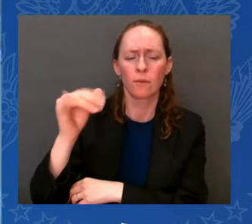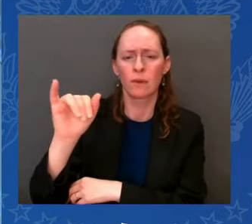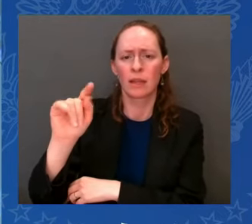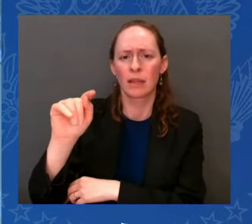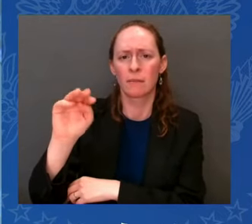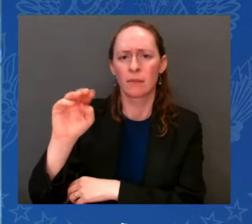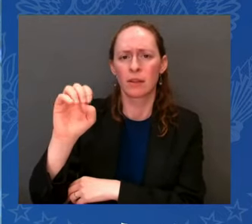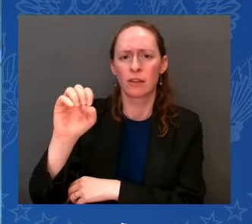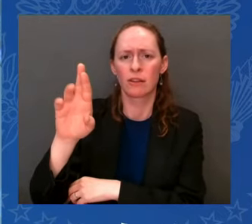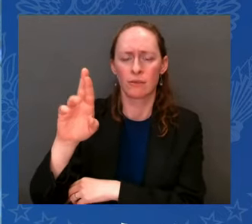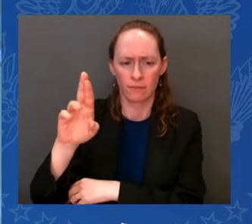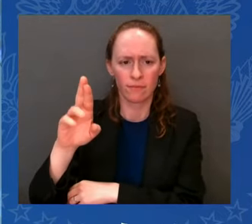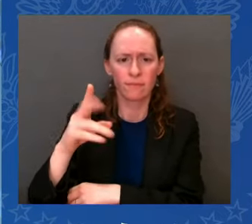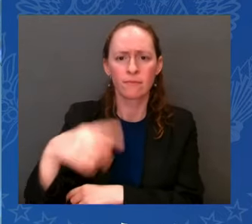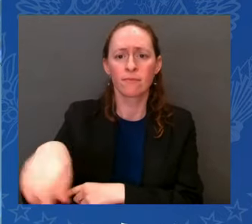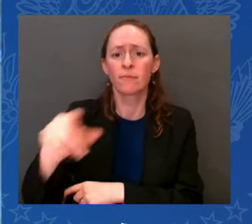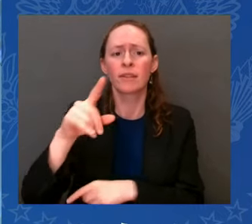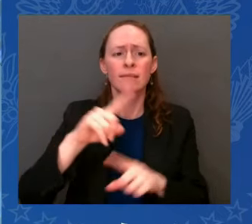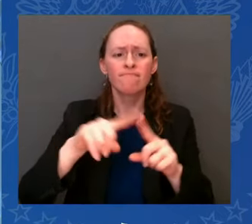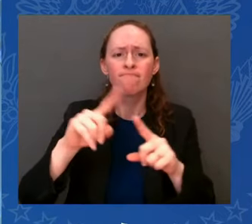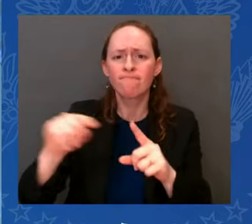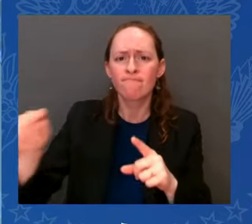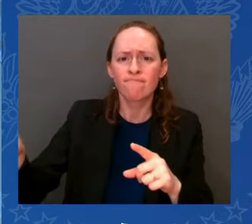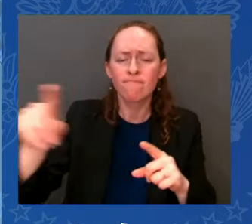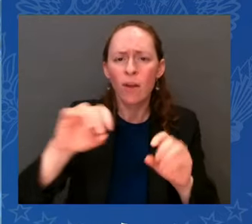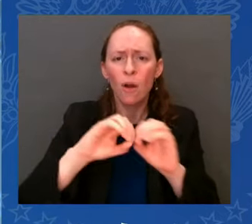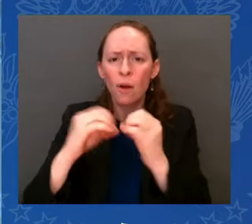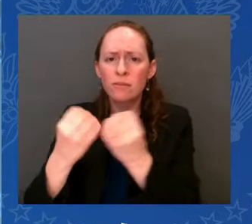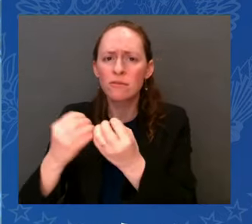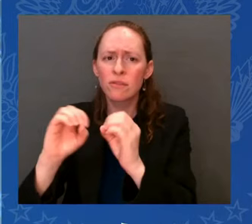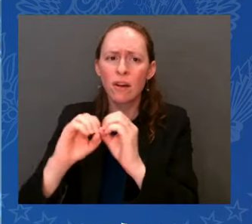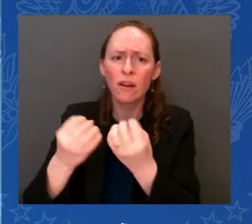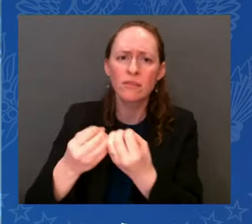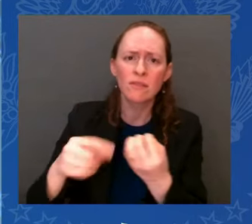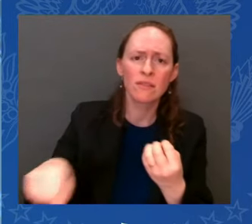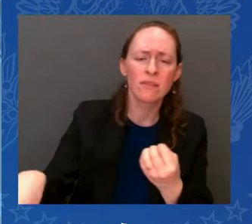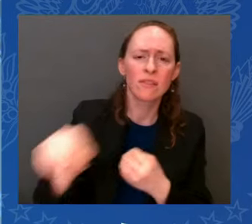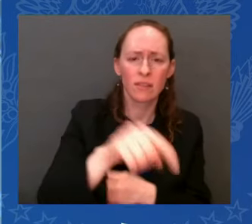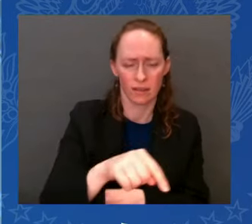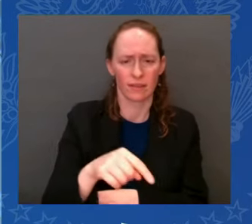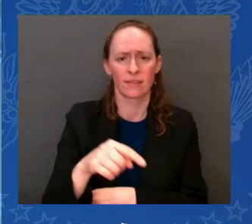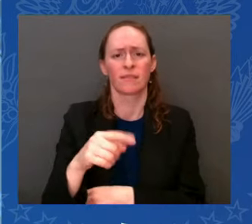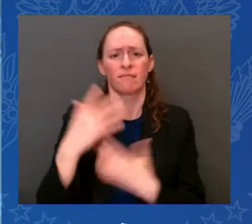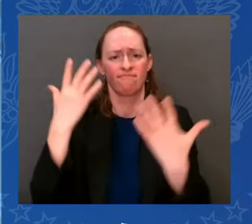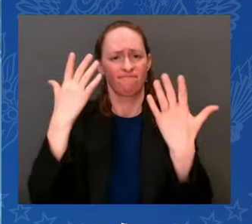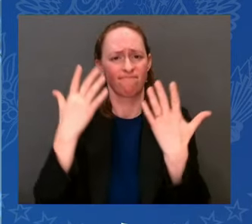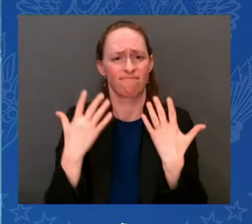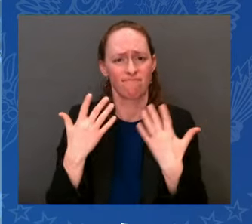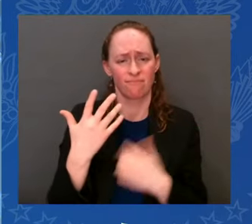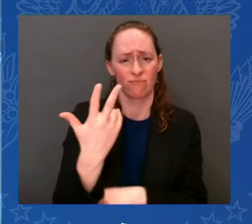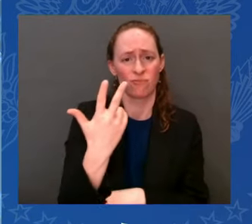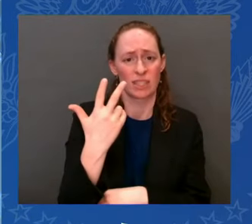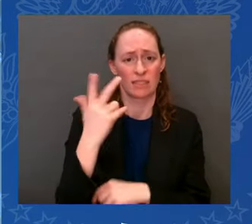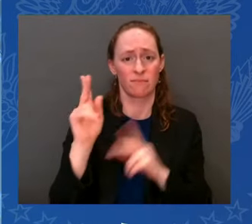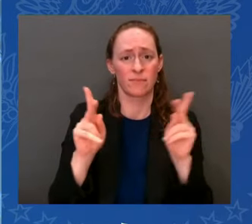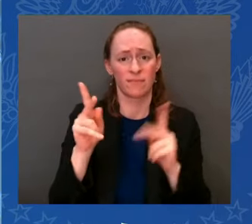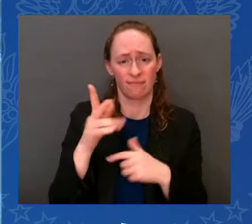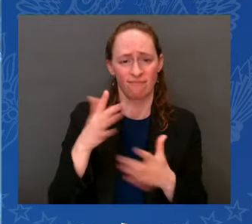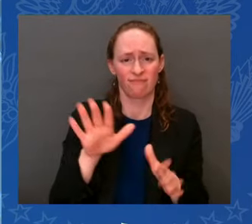and 5 seriously injured. And it's a family's worst nightmare. It's happening far too often in this